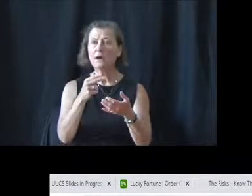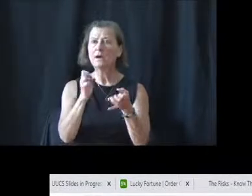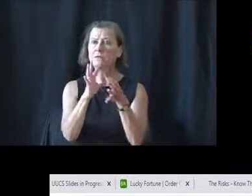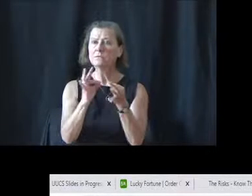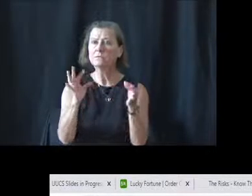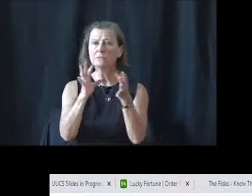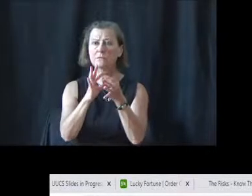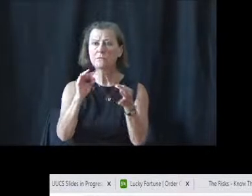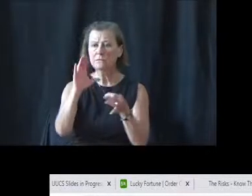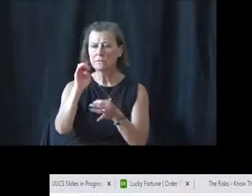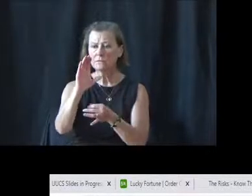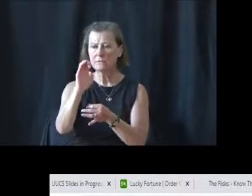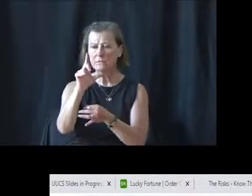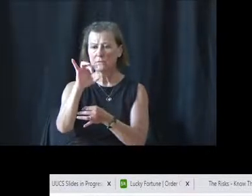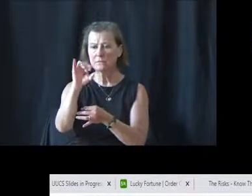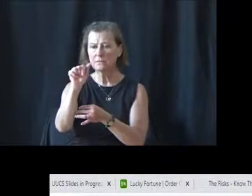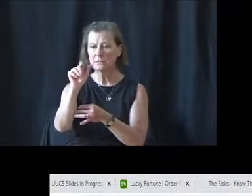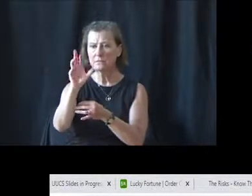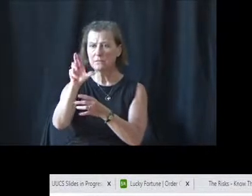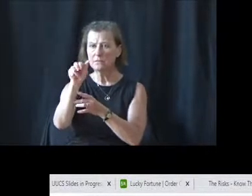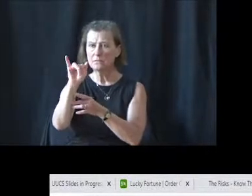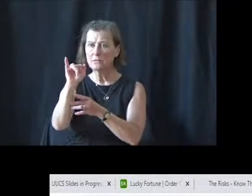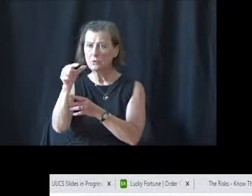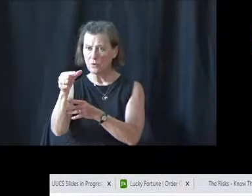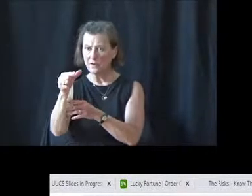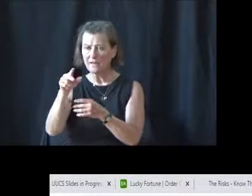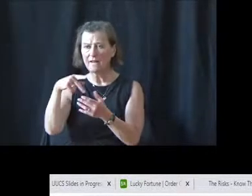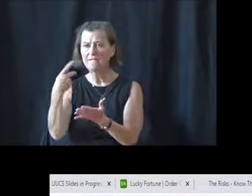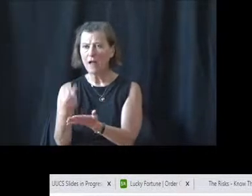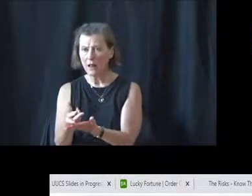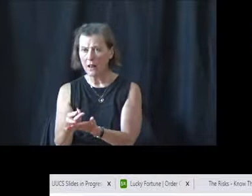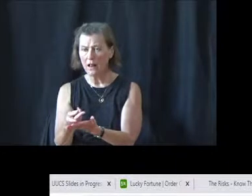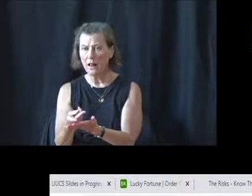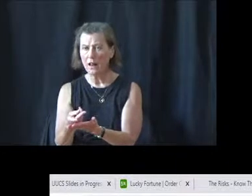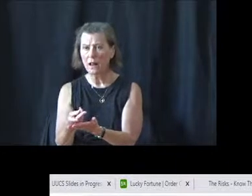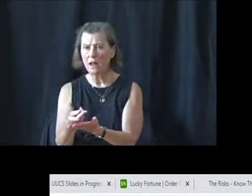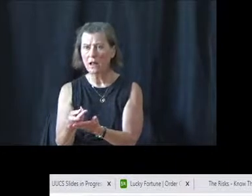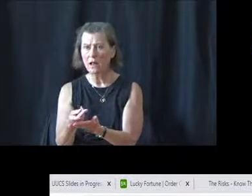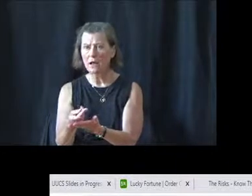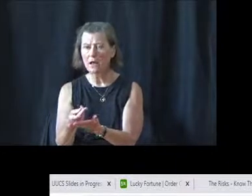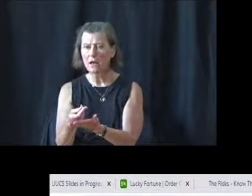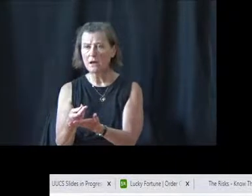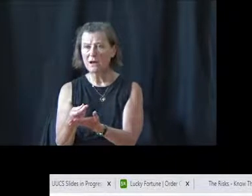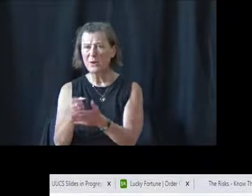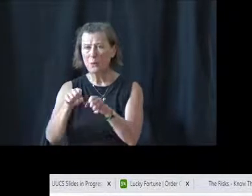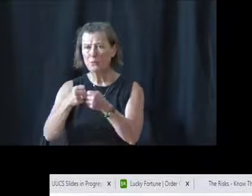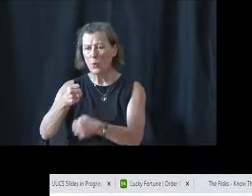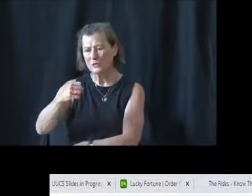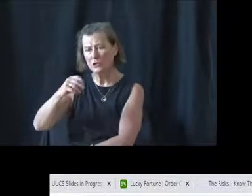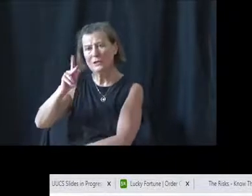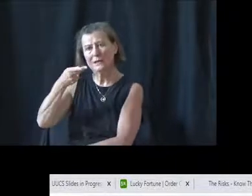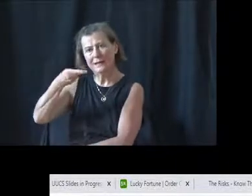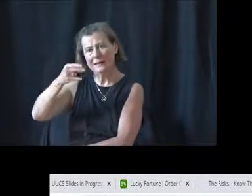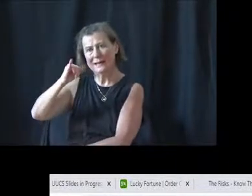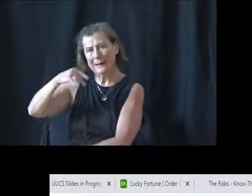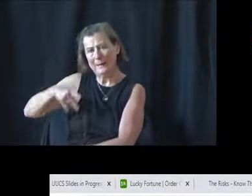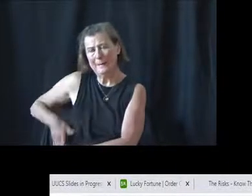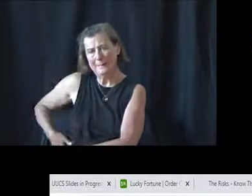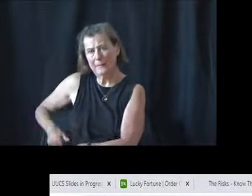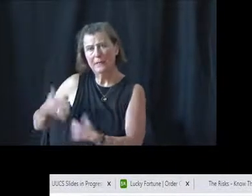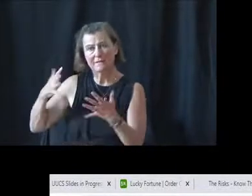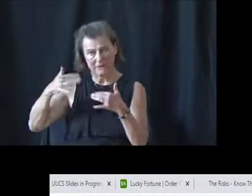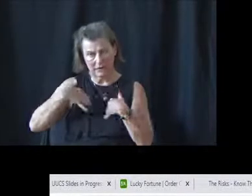that Cecilia Craig has fallen and she has broken her hip. She's had